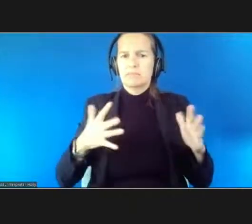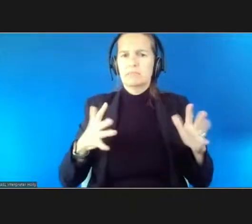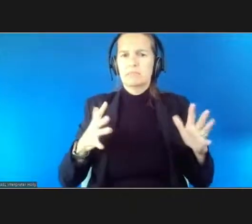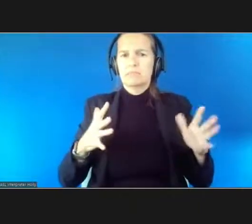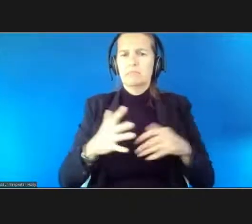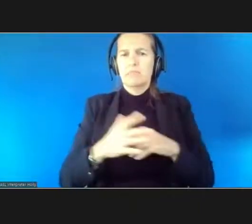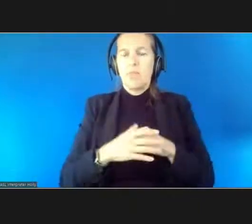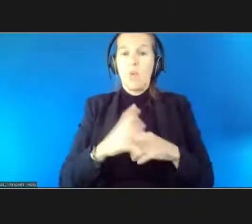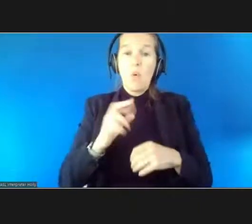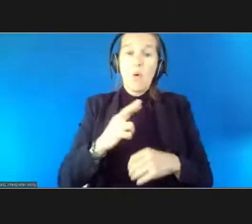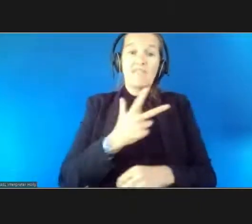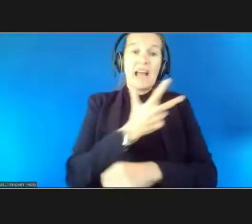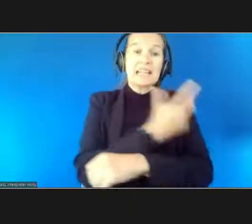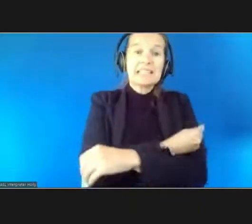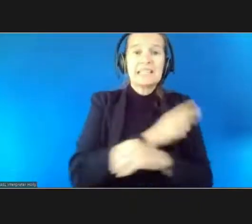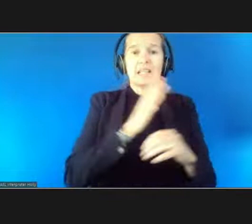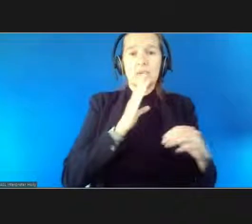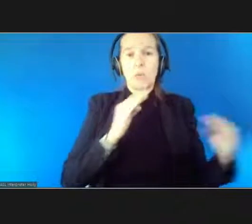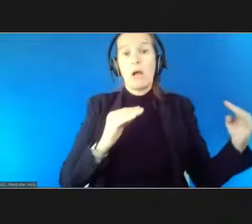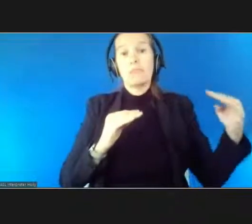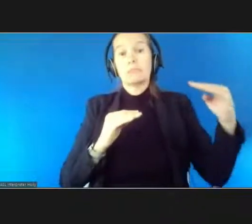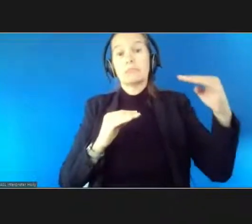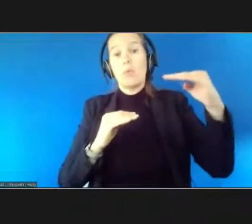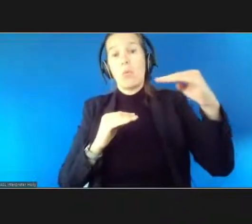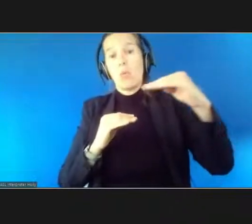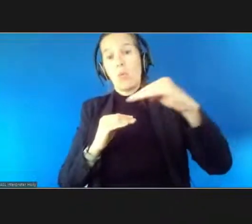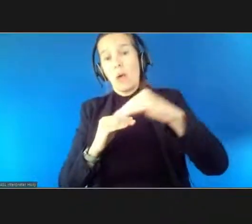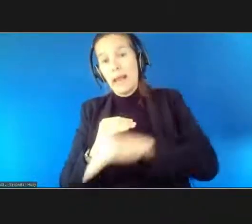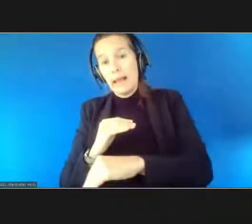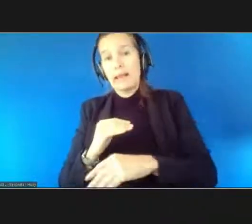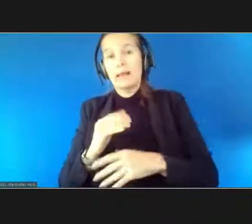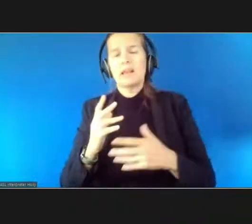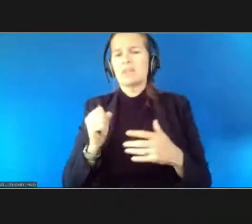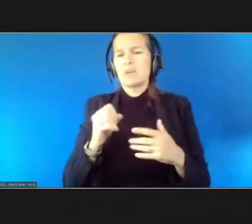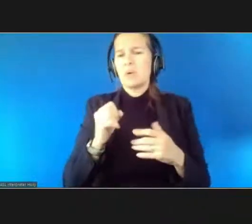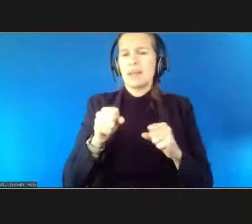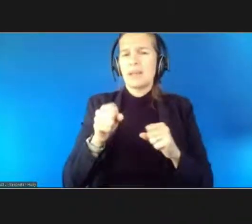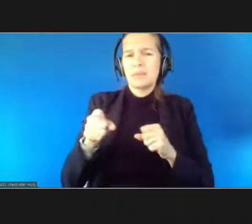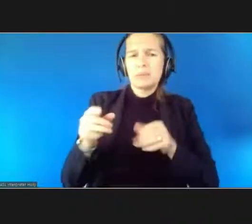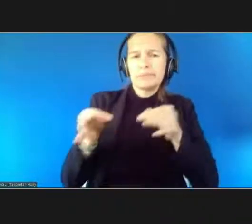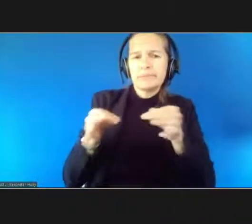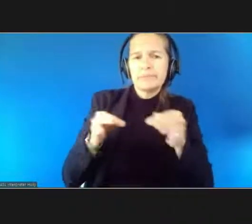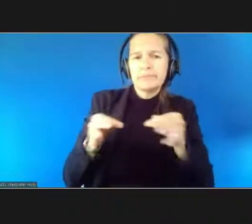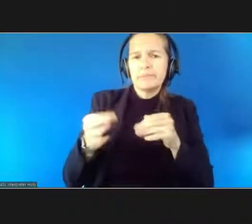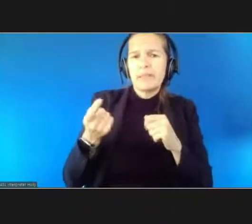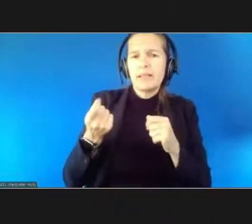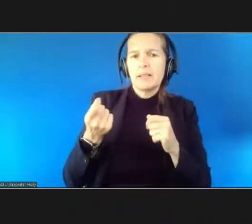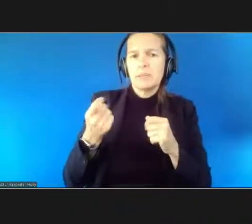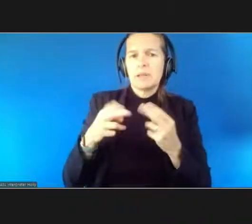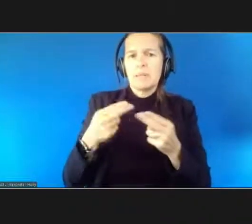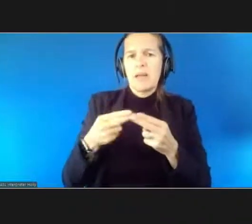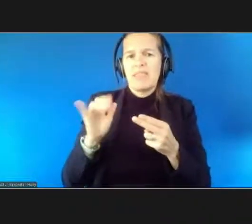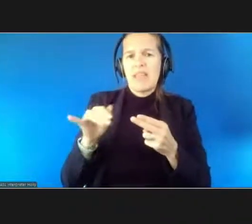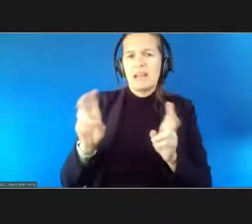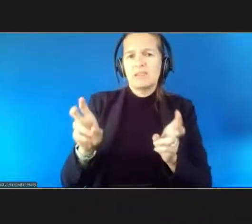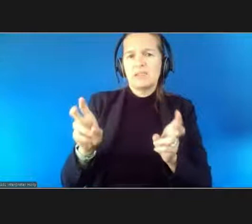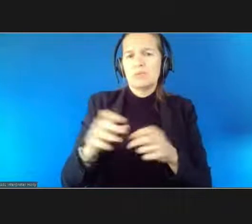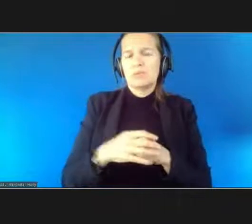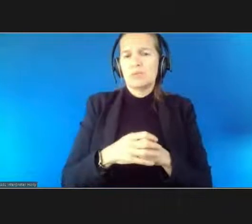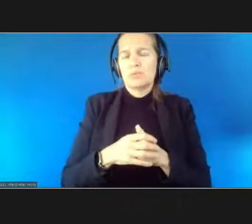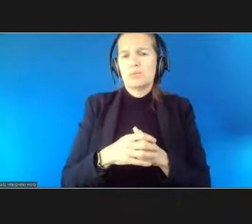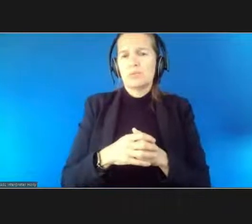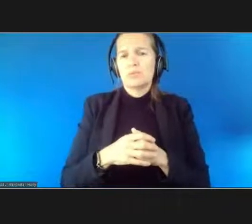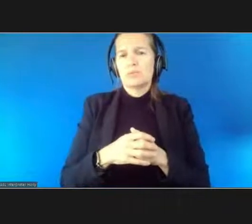efficacy might wane over time. So I don't know if you can sort of just speak to those issues generally, or sort of